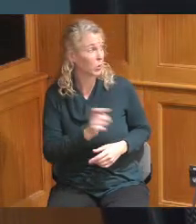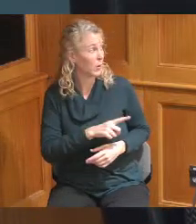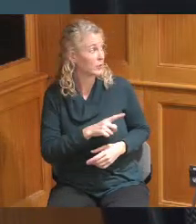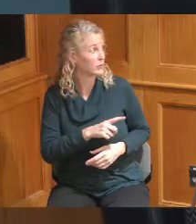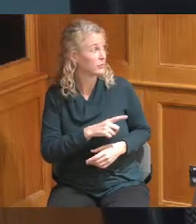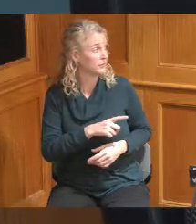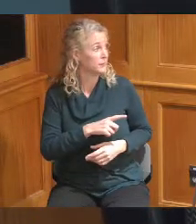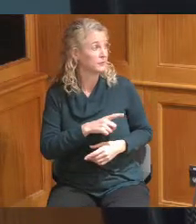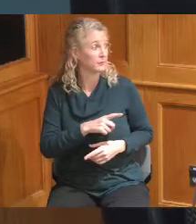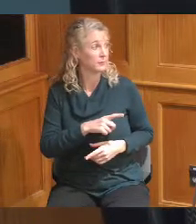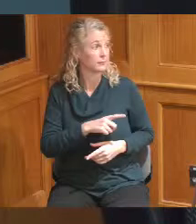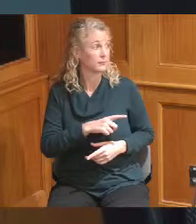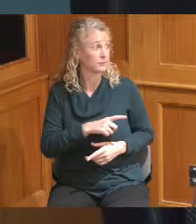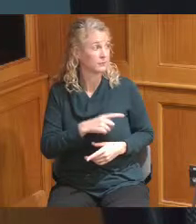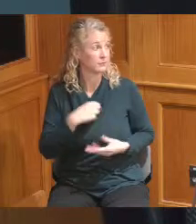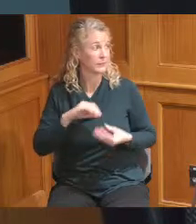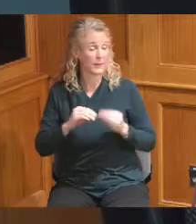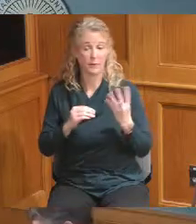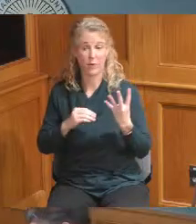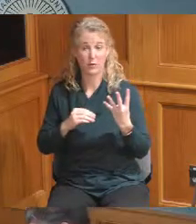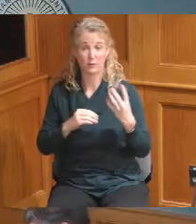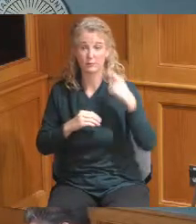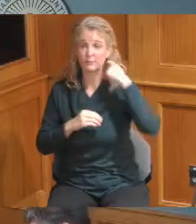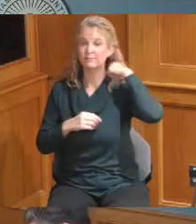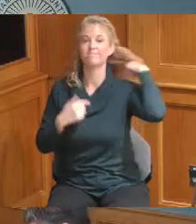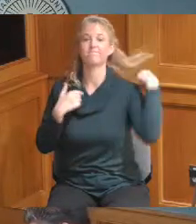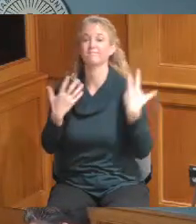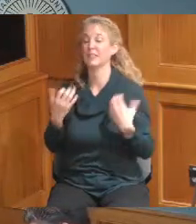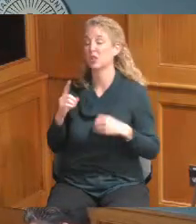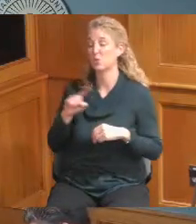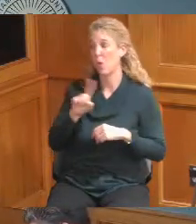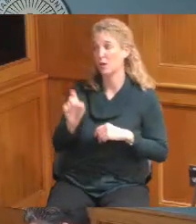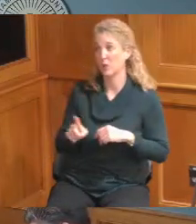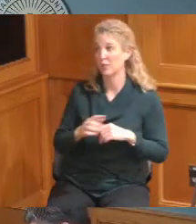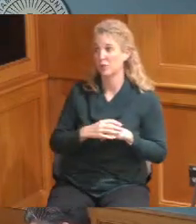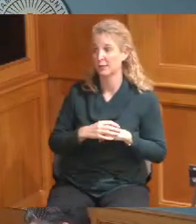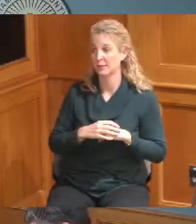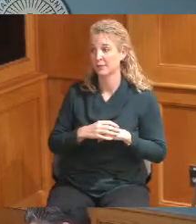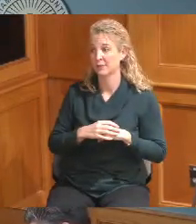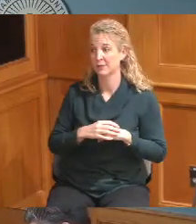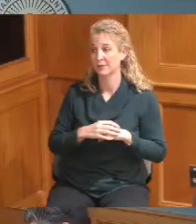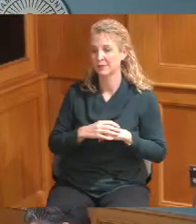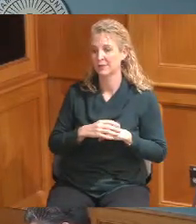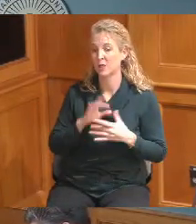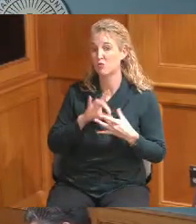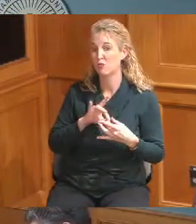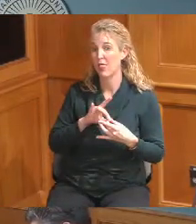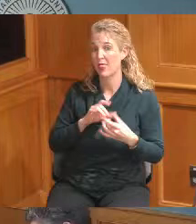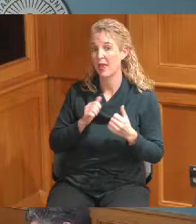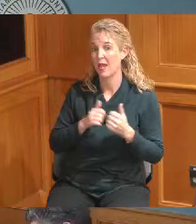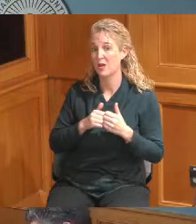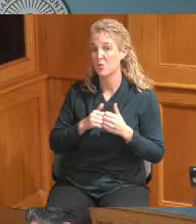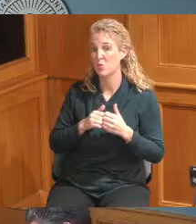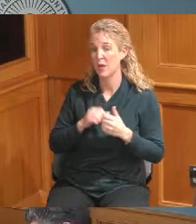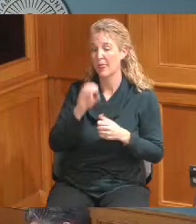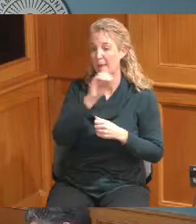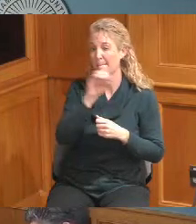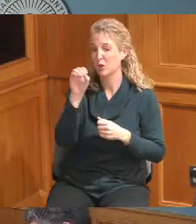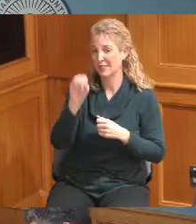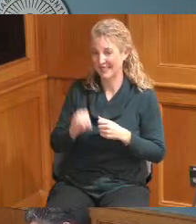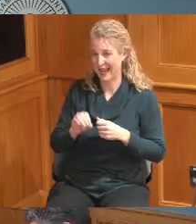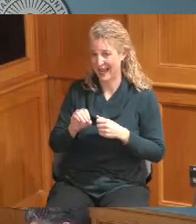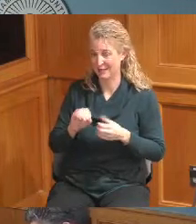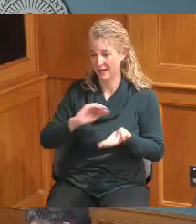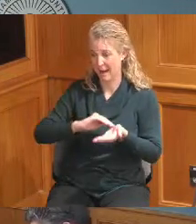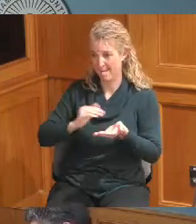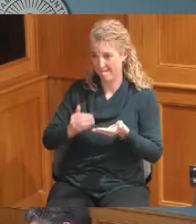motion regarding item number 4? I just had one question. As it relates to the percentage that Hamilton